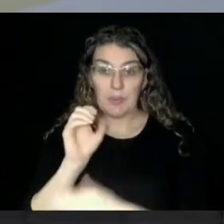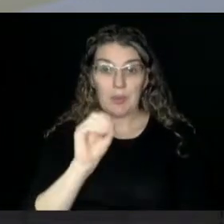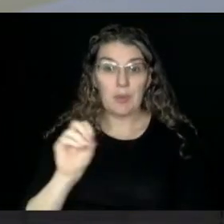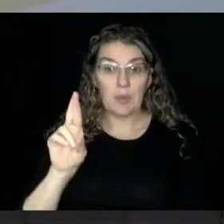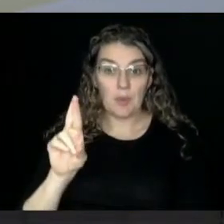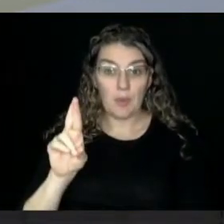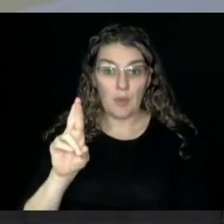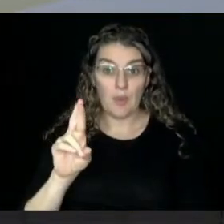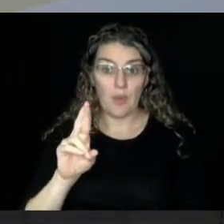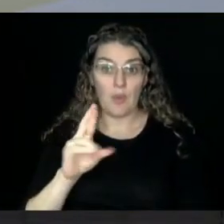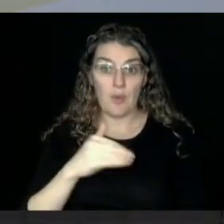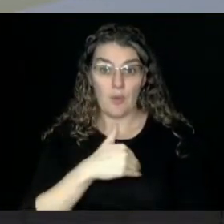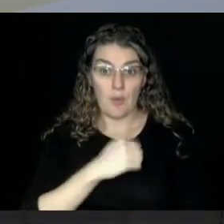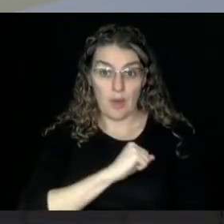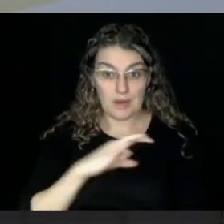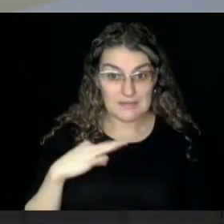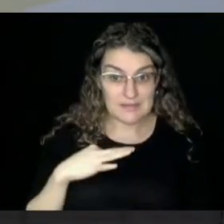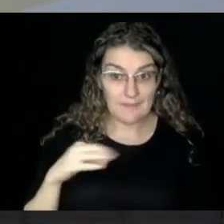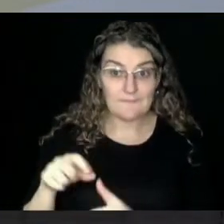staff and